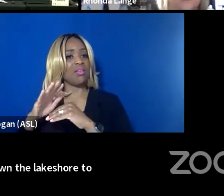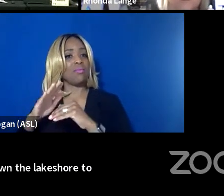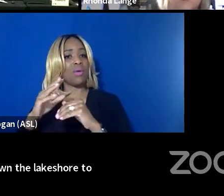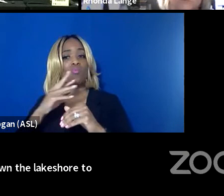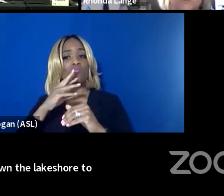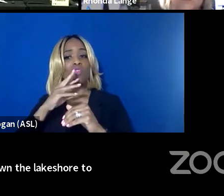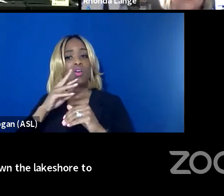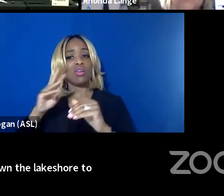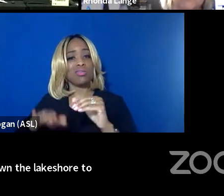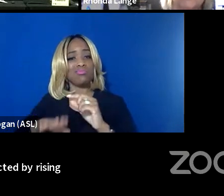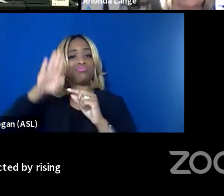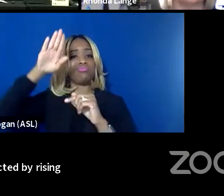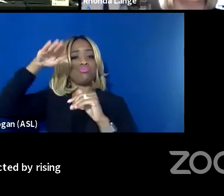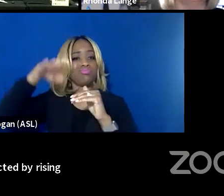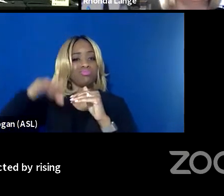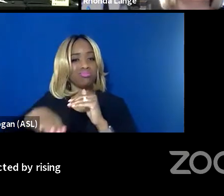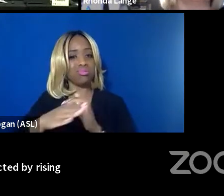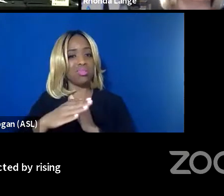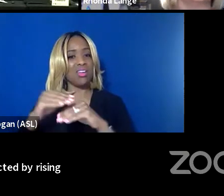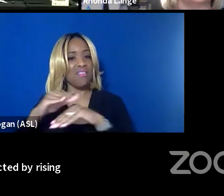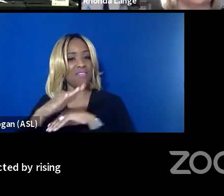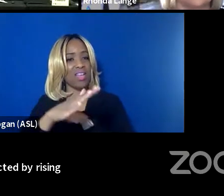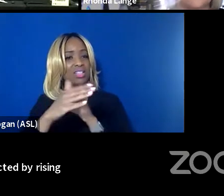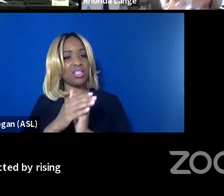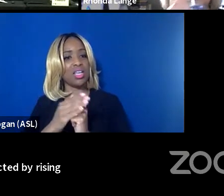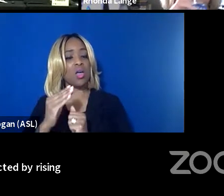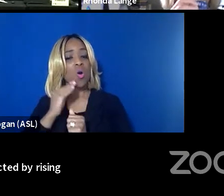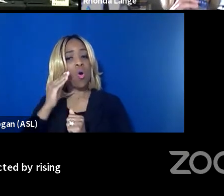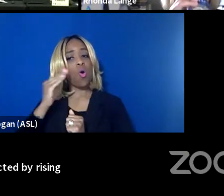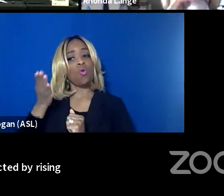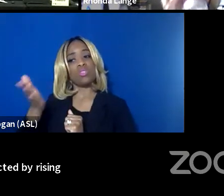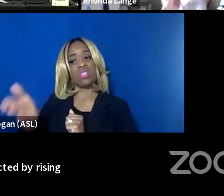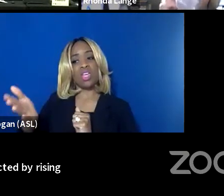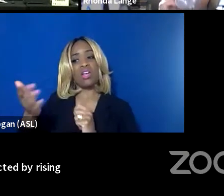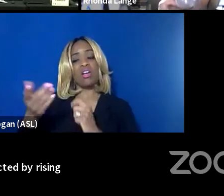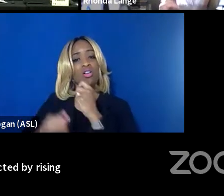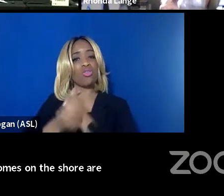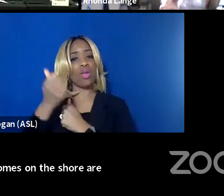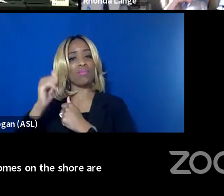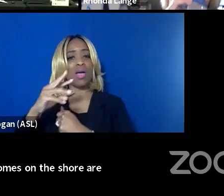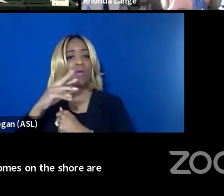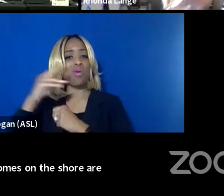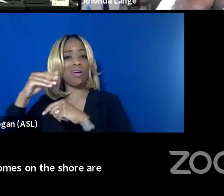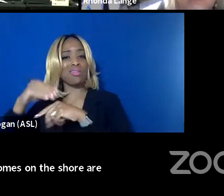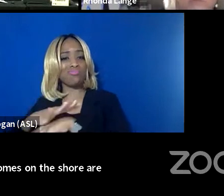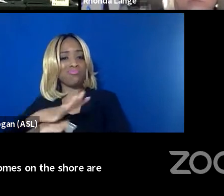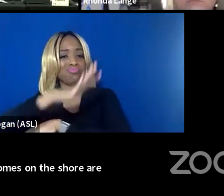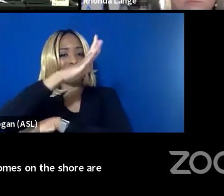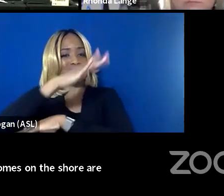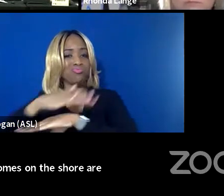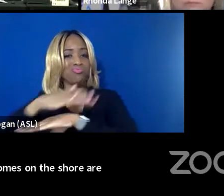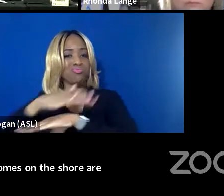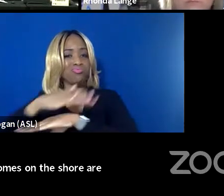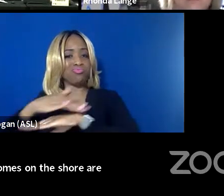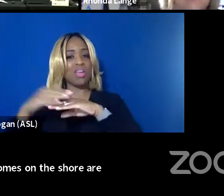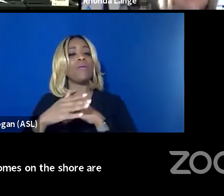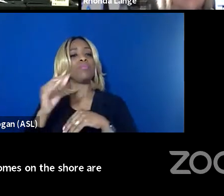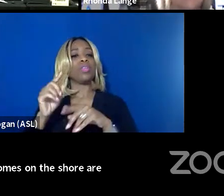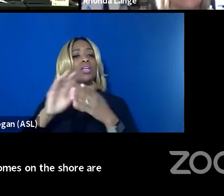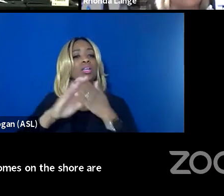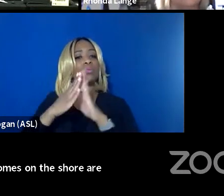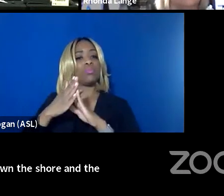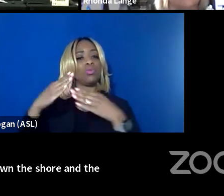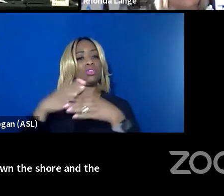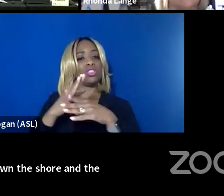lake levels, similarly. Homes on the shore are threatened by erosion up and down the shore. And the communities share in